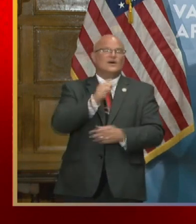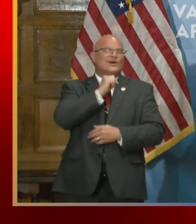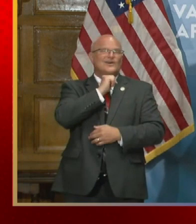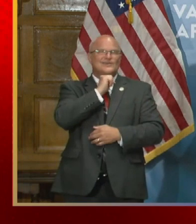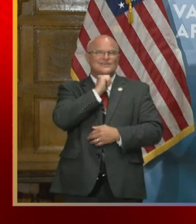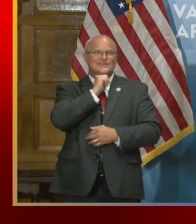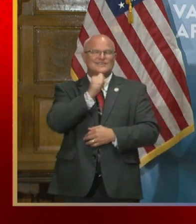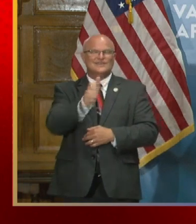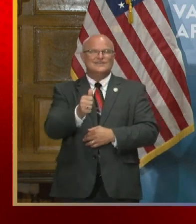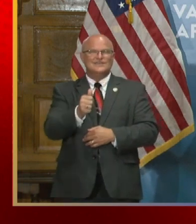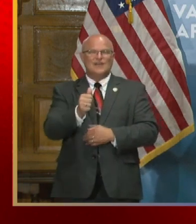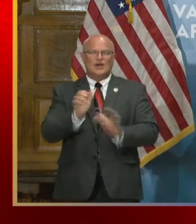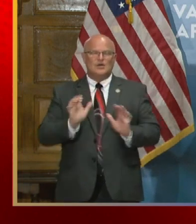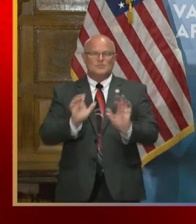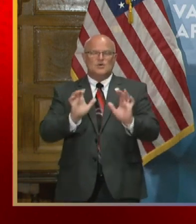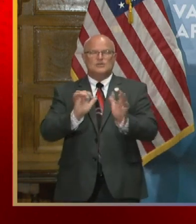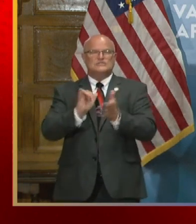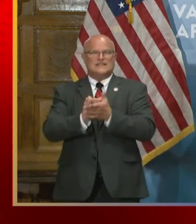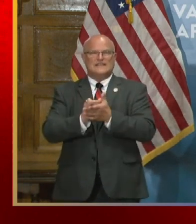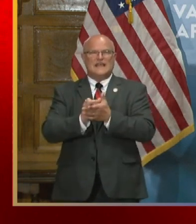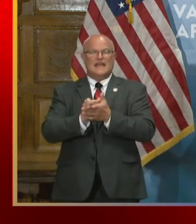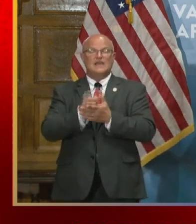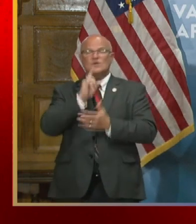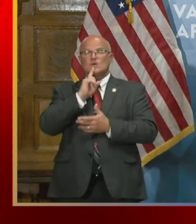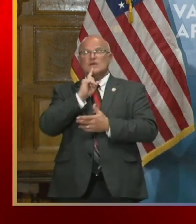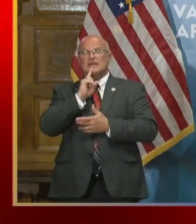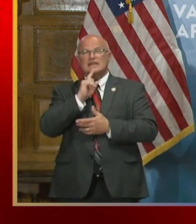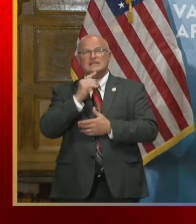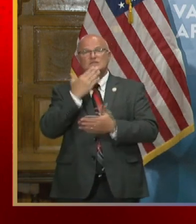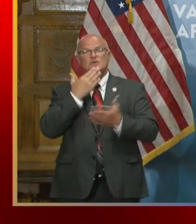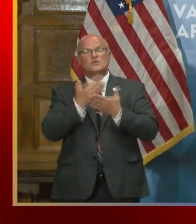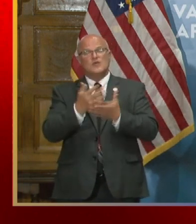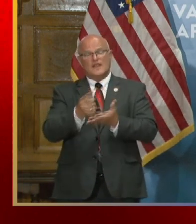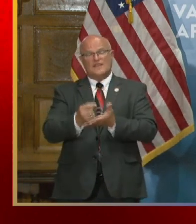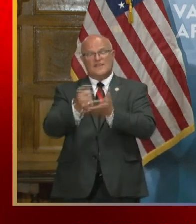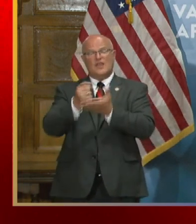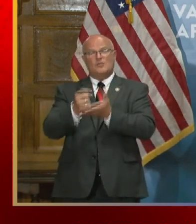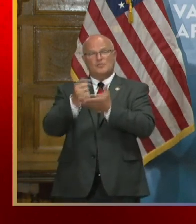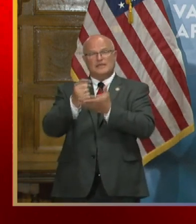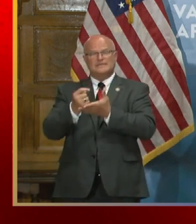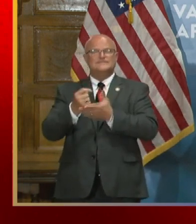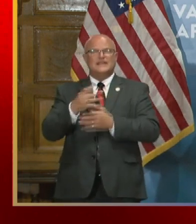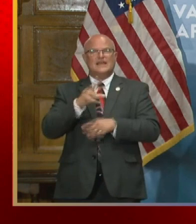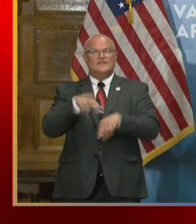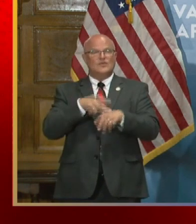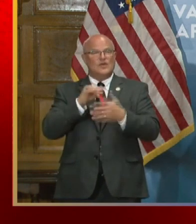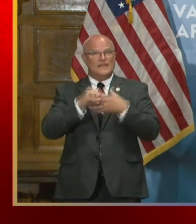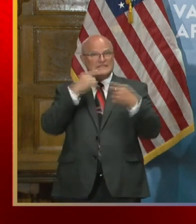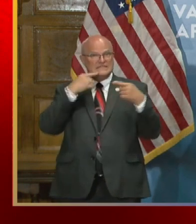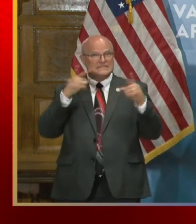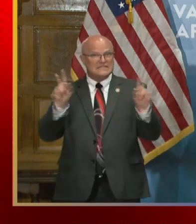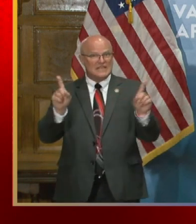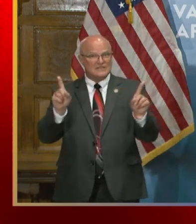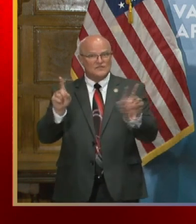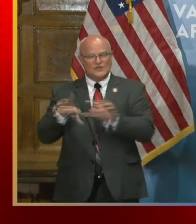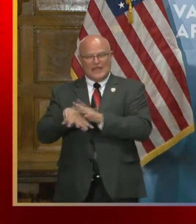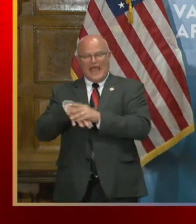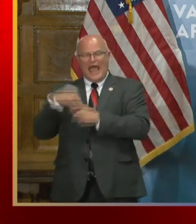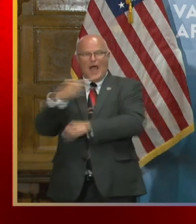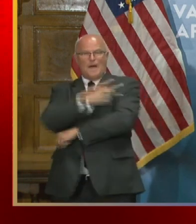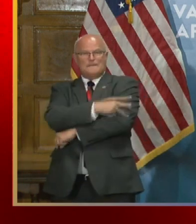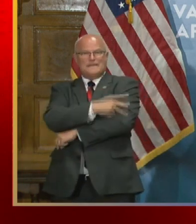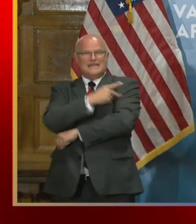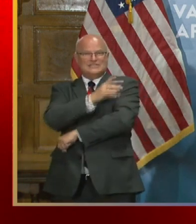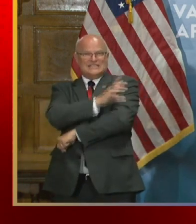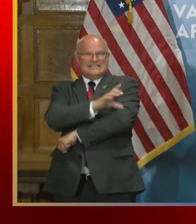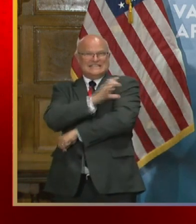not pushing that out, which it is such a great therapeutic. And of course, if that's successful in an outpatient